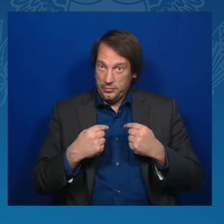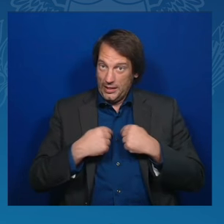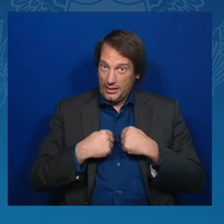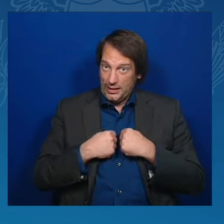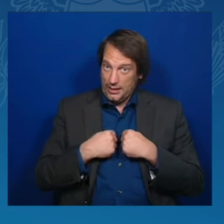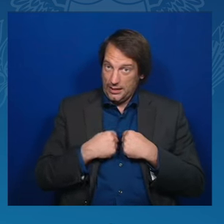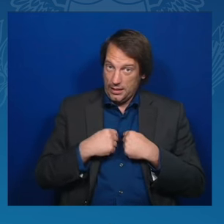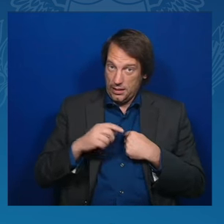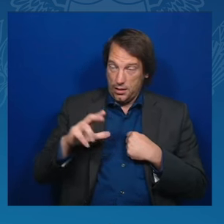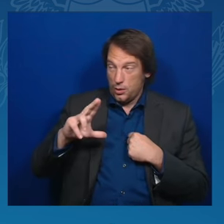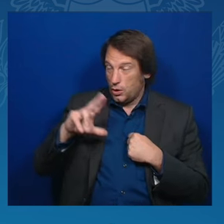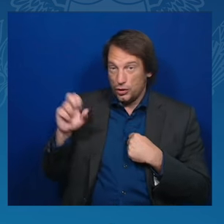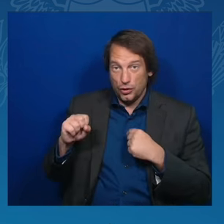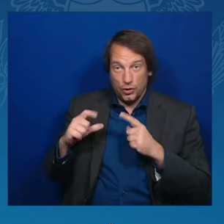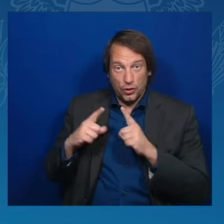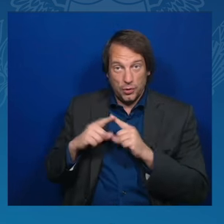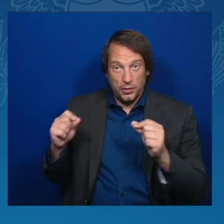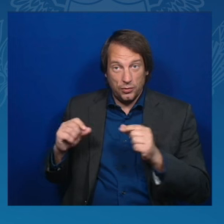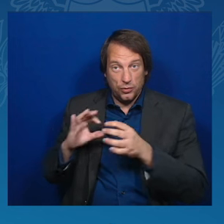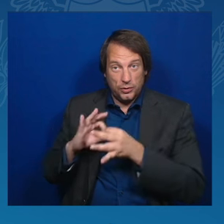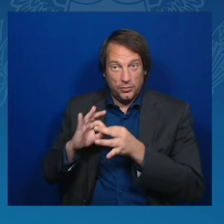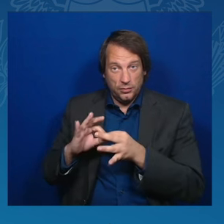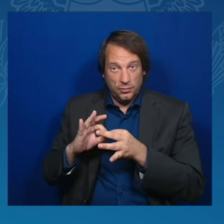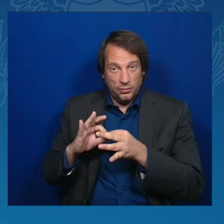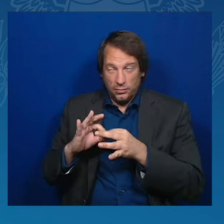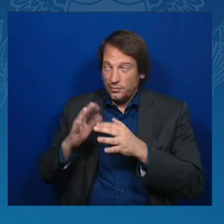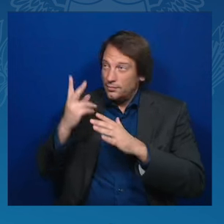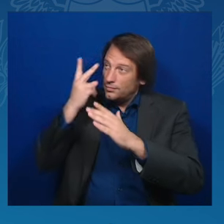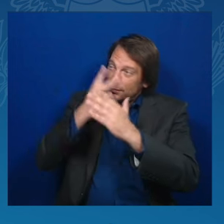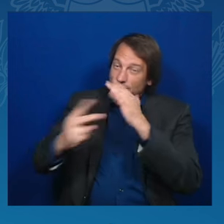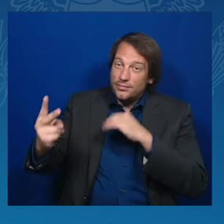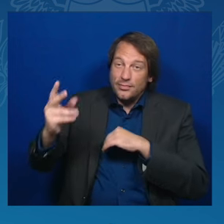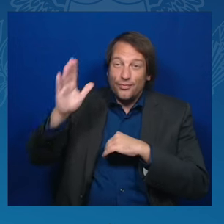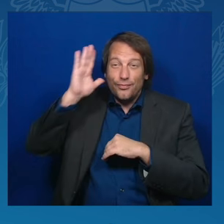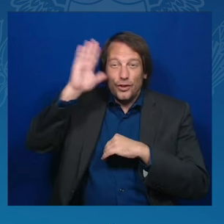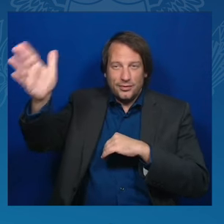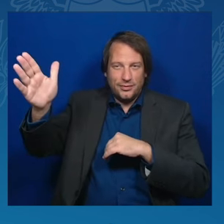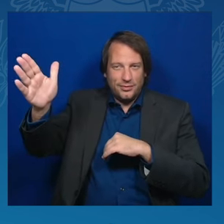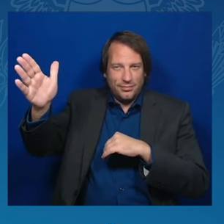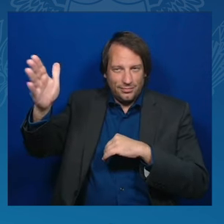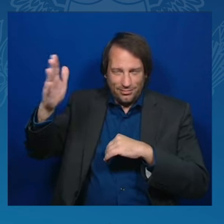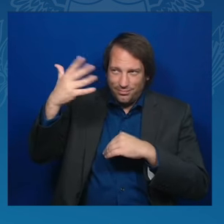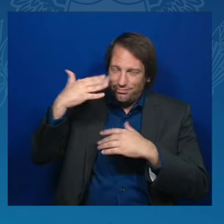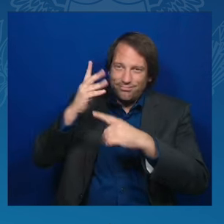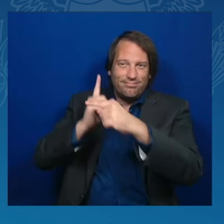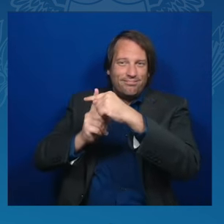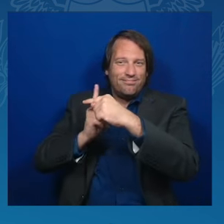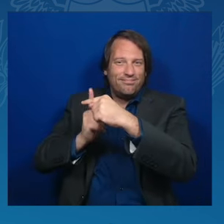relationship and for each and every one of you, please to continue your success and prosperity.